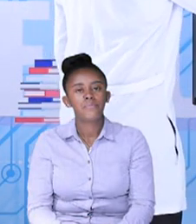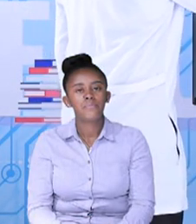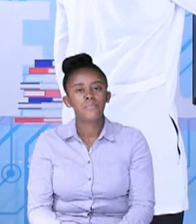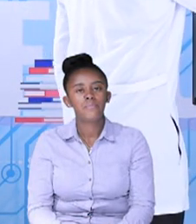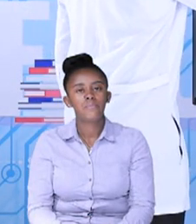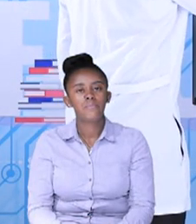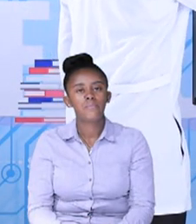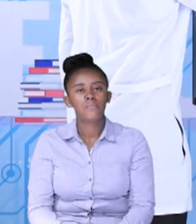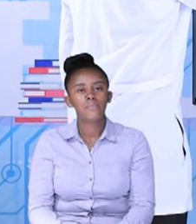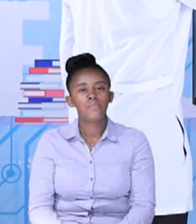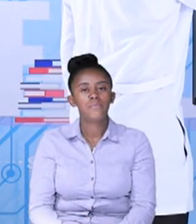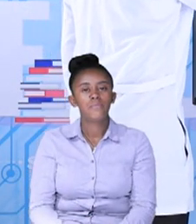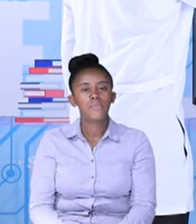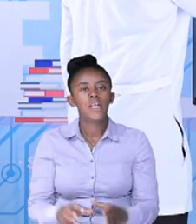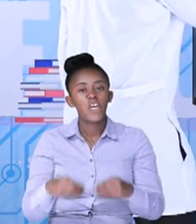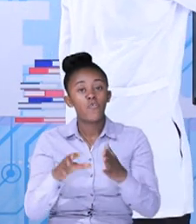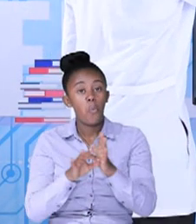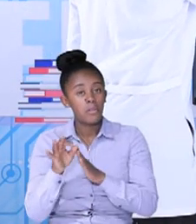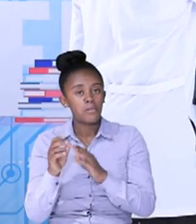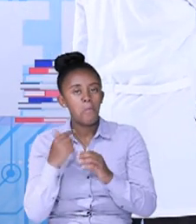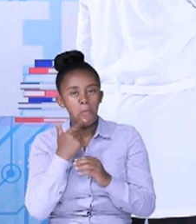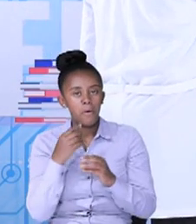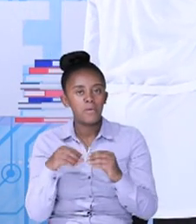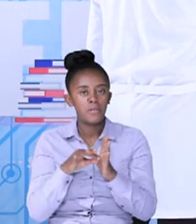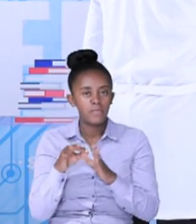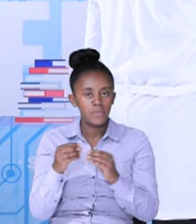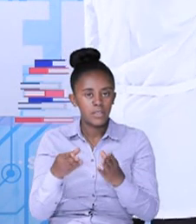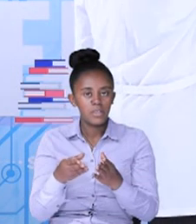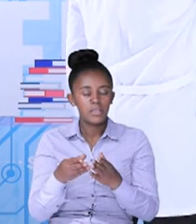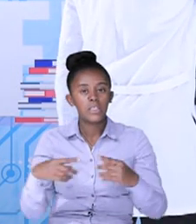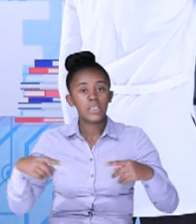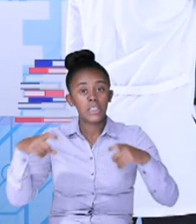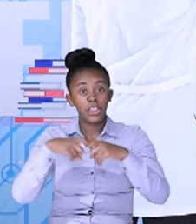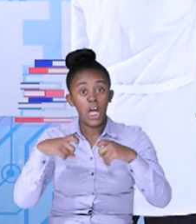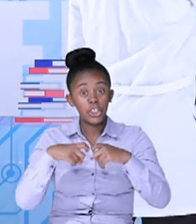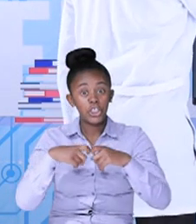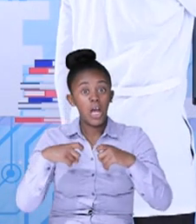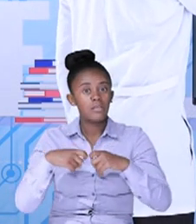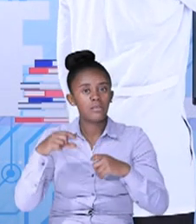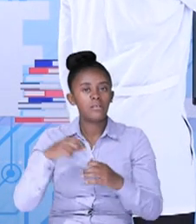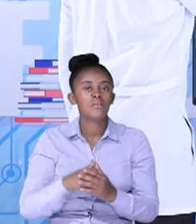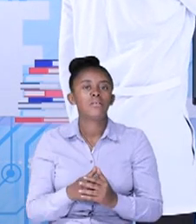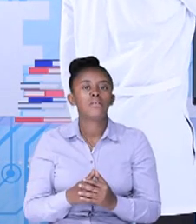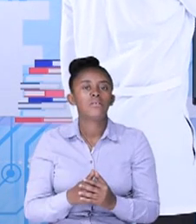what are the given quantities? Given. The charge is given. Sorry.